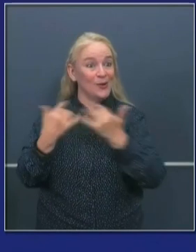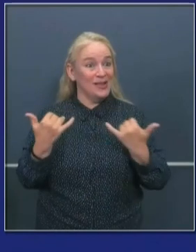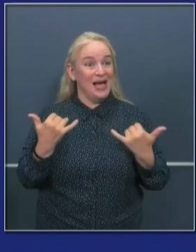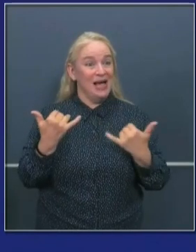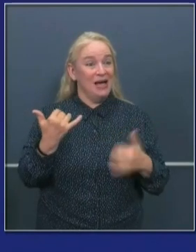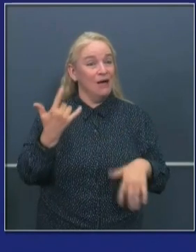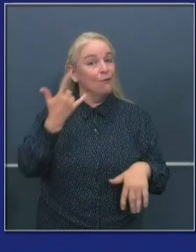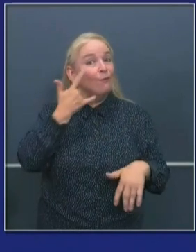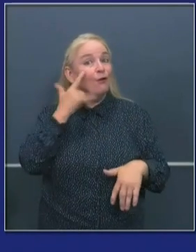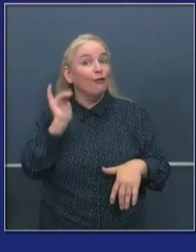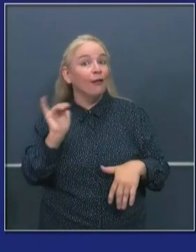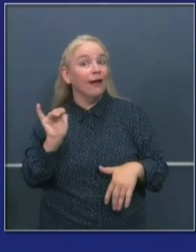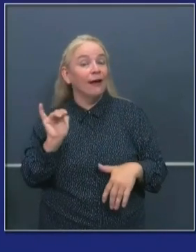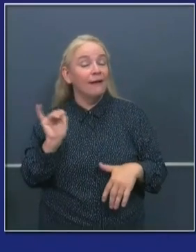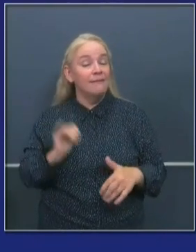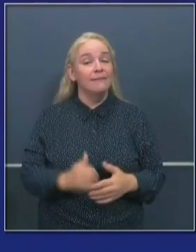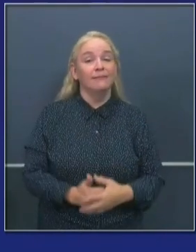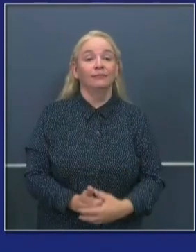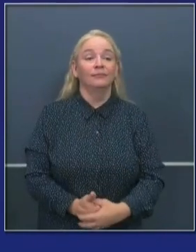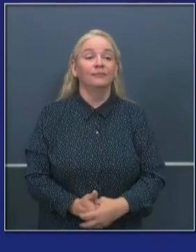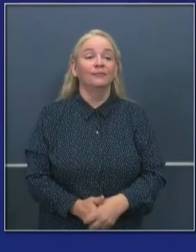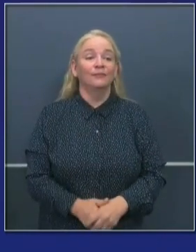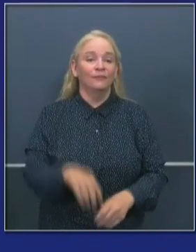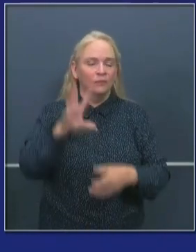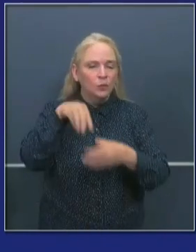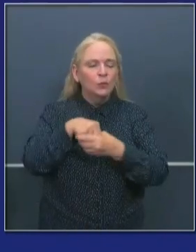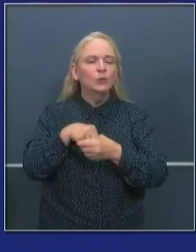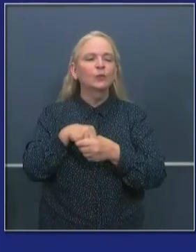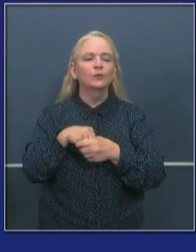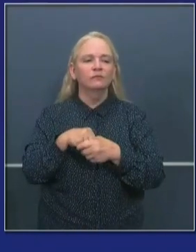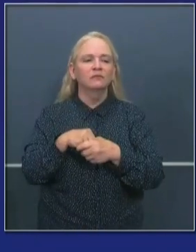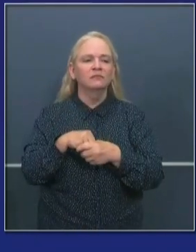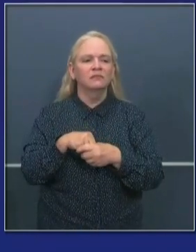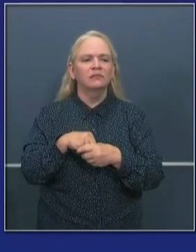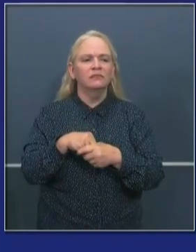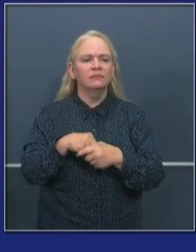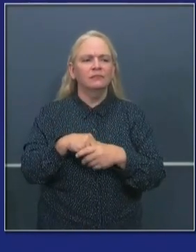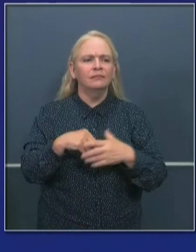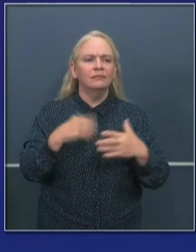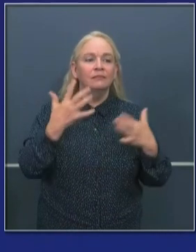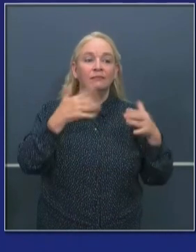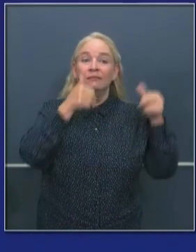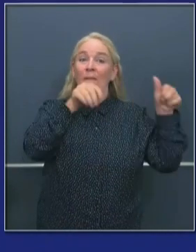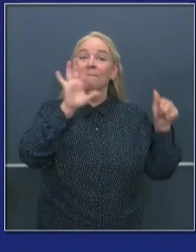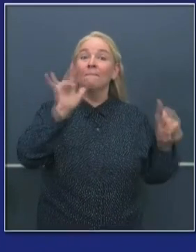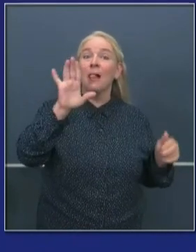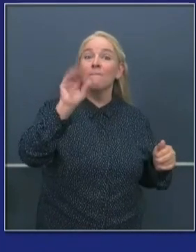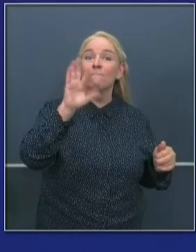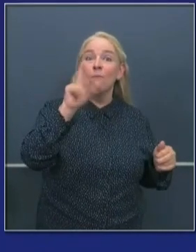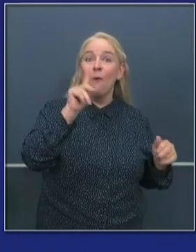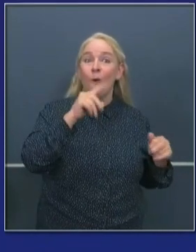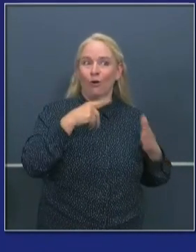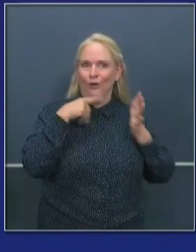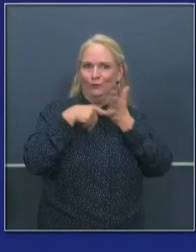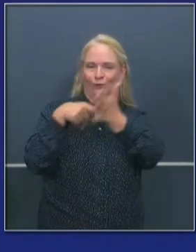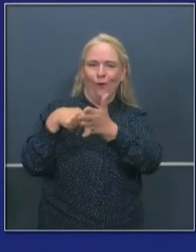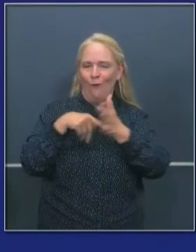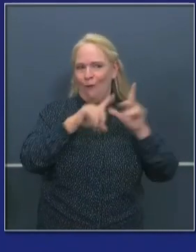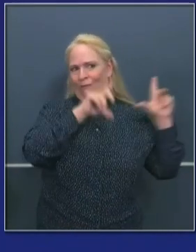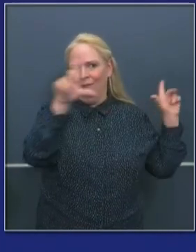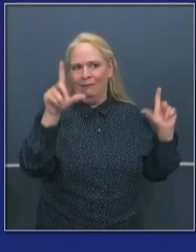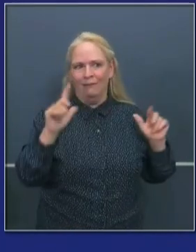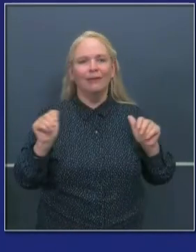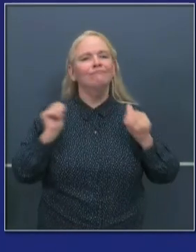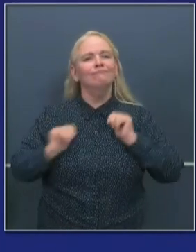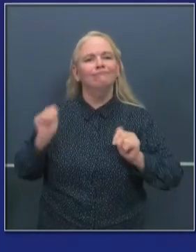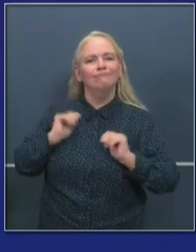service announcement will look like. It includes, and I'll get to that in a moment, some billboards as well, animation. But we'll start with